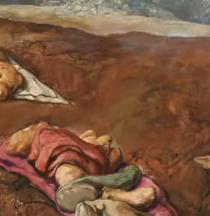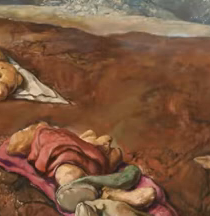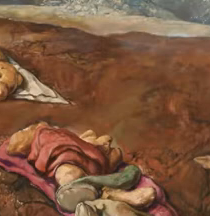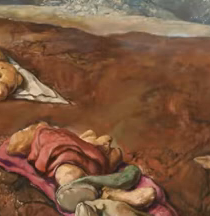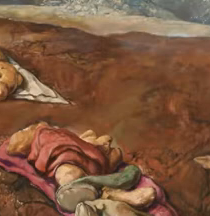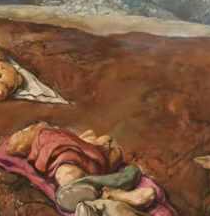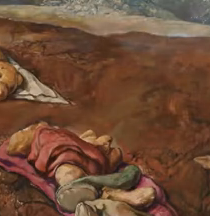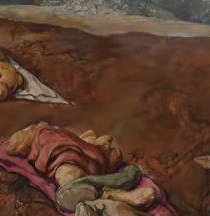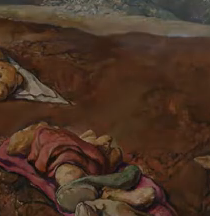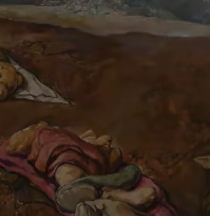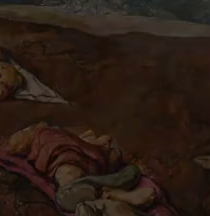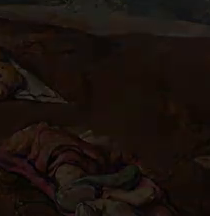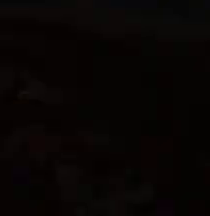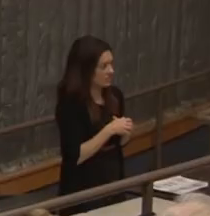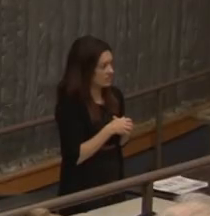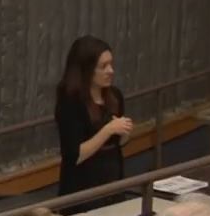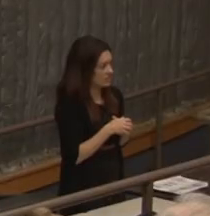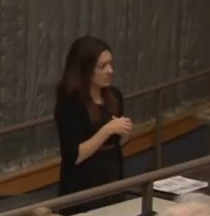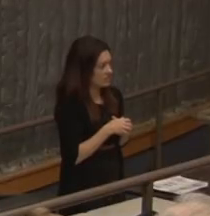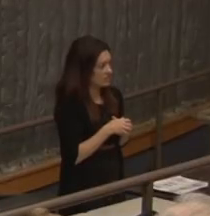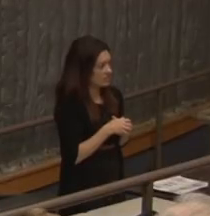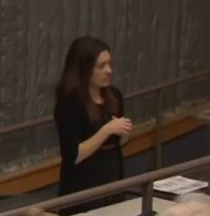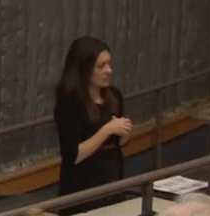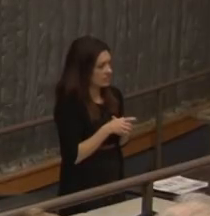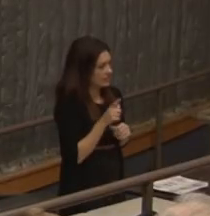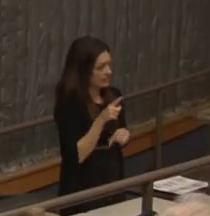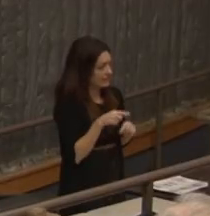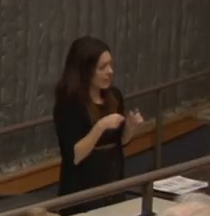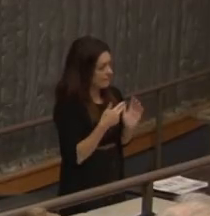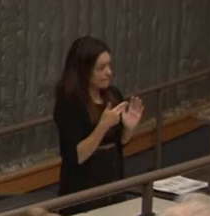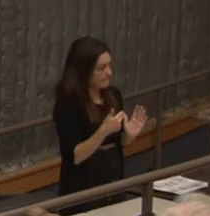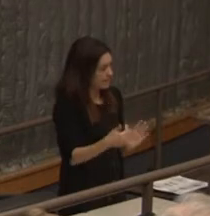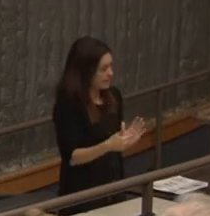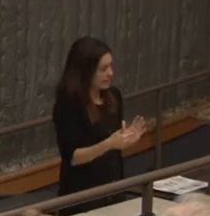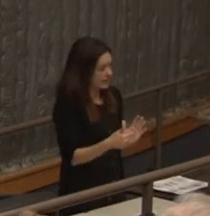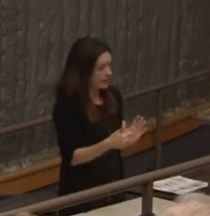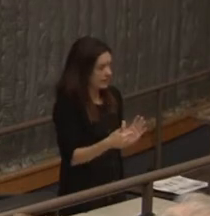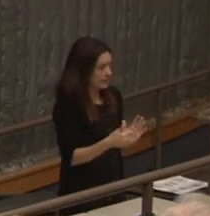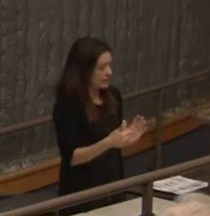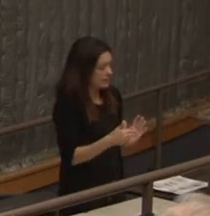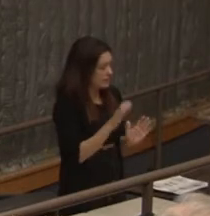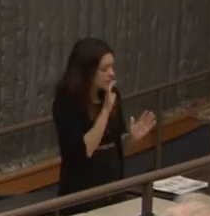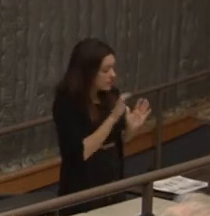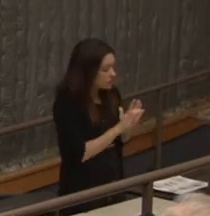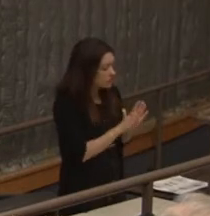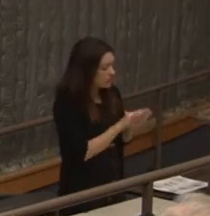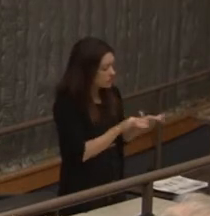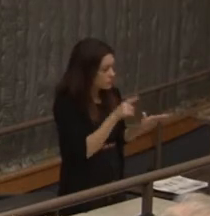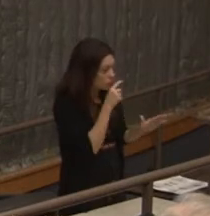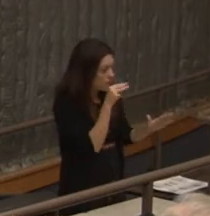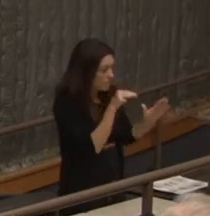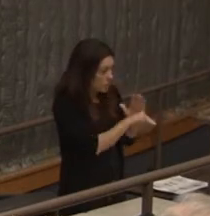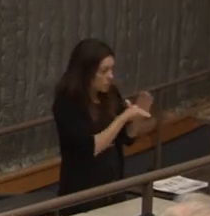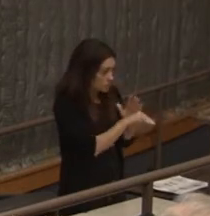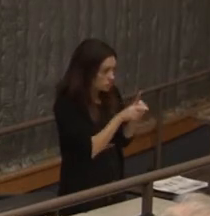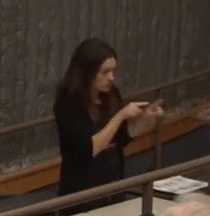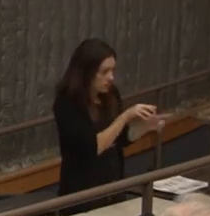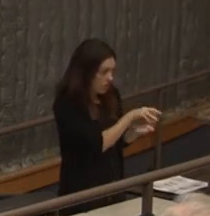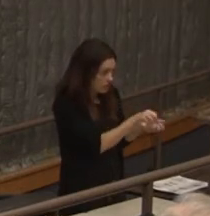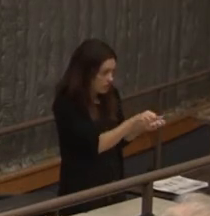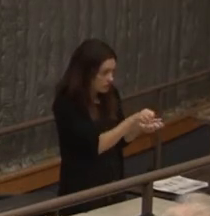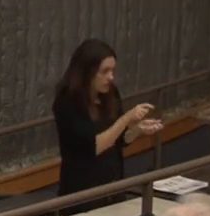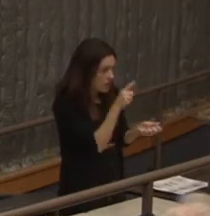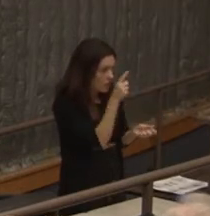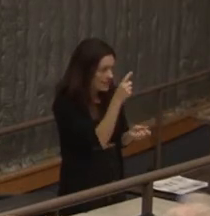There's no way he could paint corpses of children murdered in the Holocaust, although there are 1.5 million of